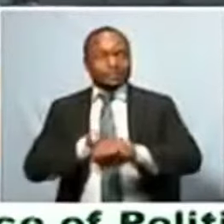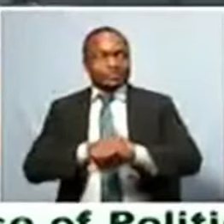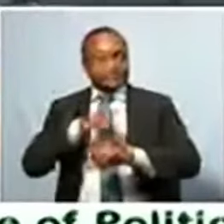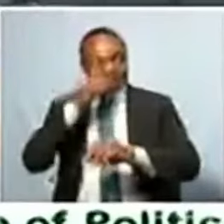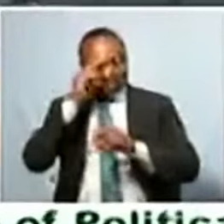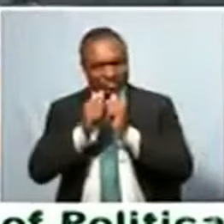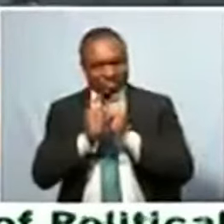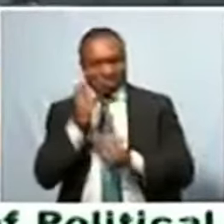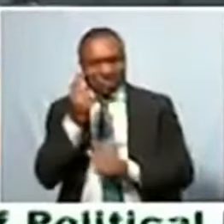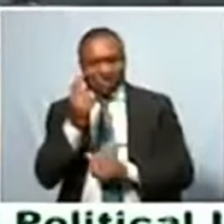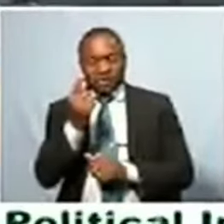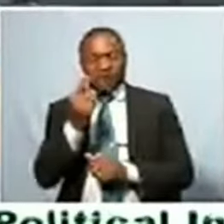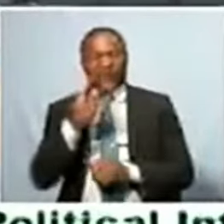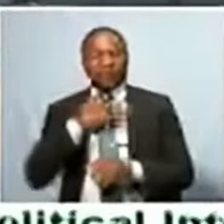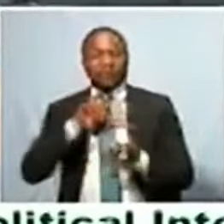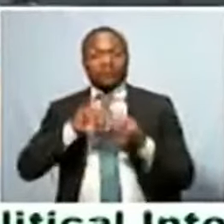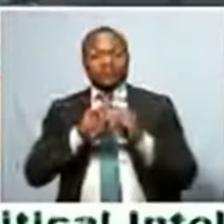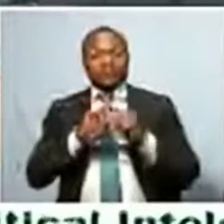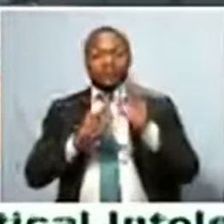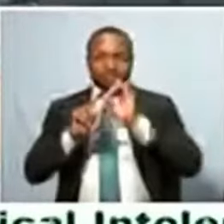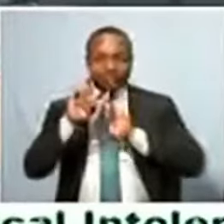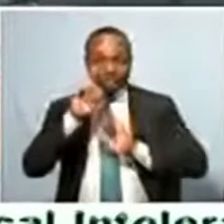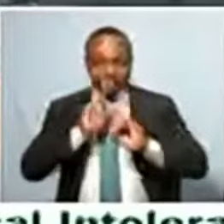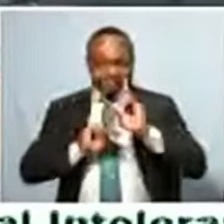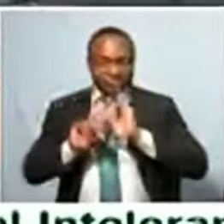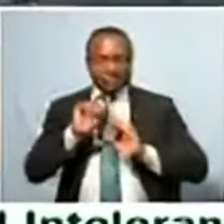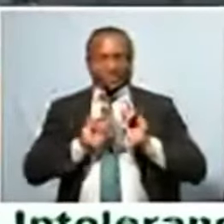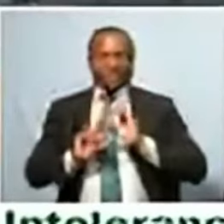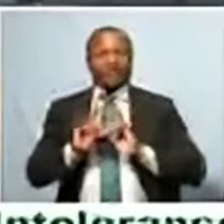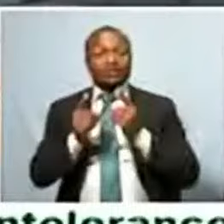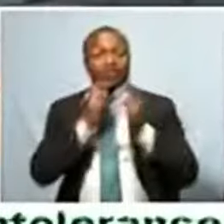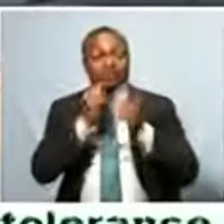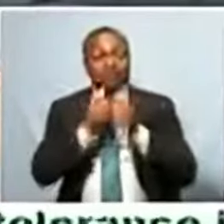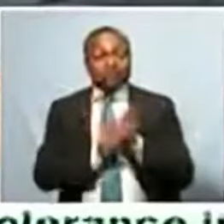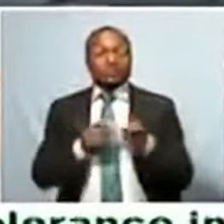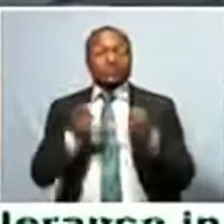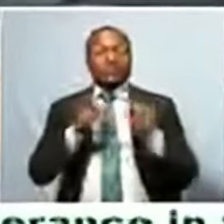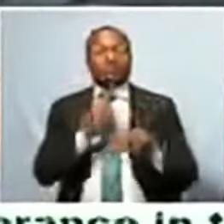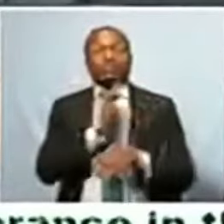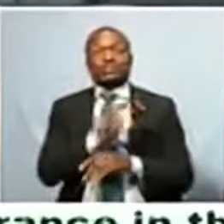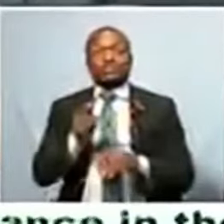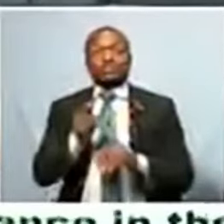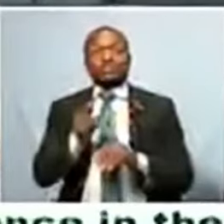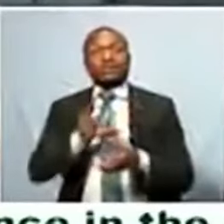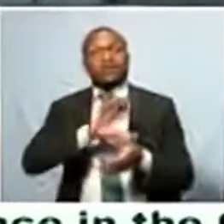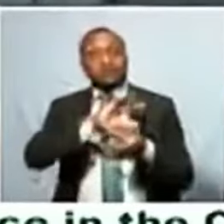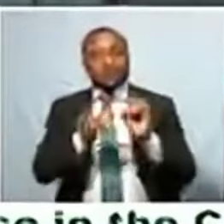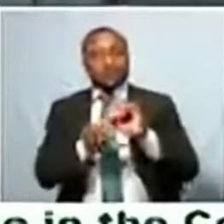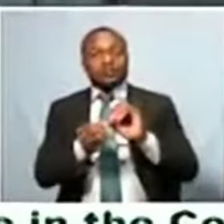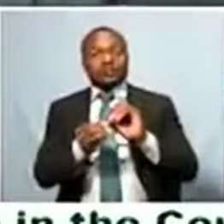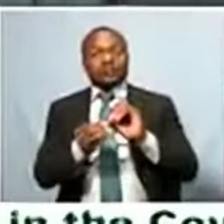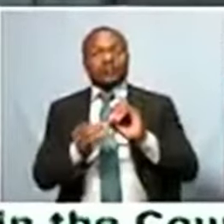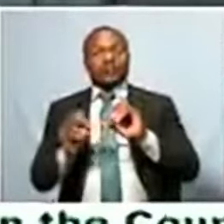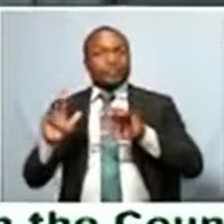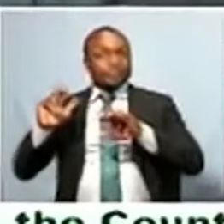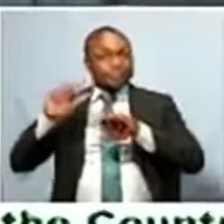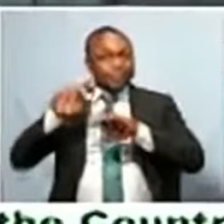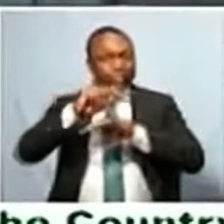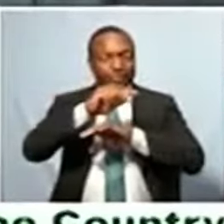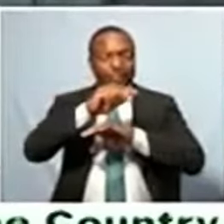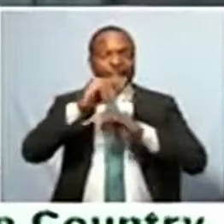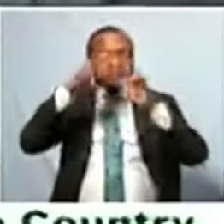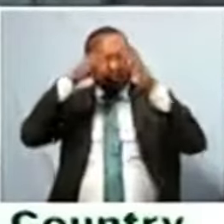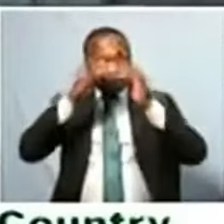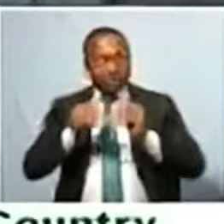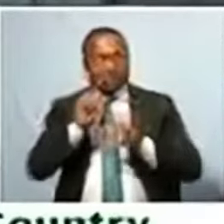because when one of my colleagues was debating, referred to when HH in opposition went through the roof, that was political